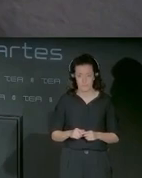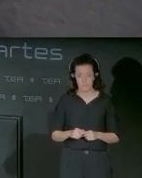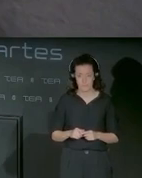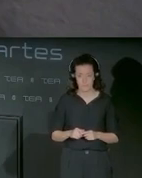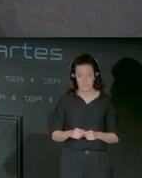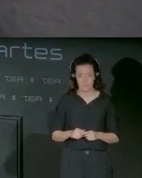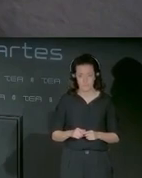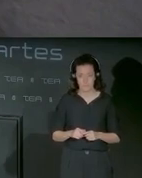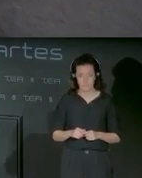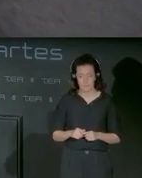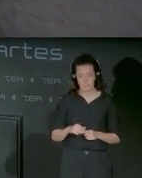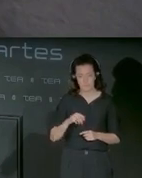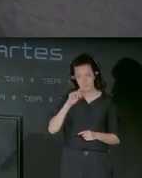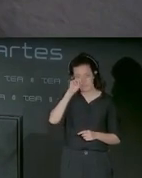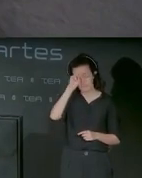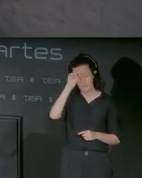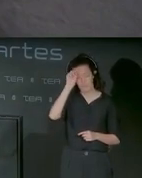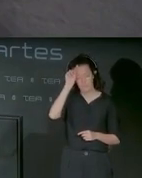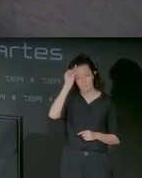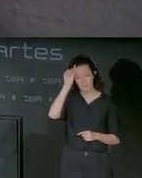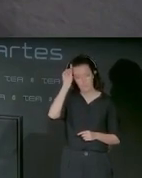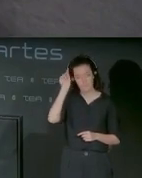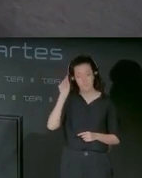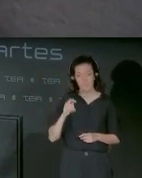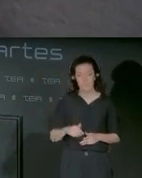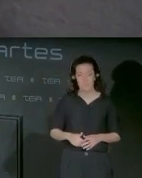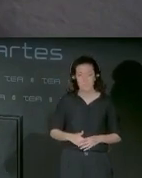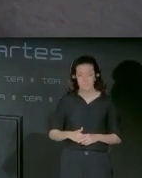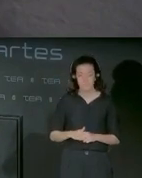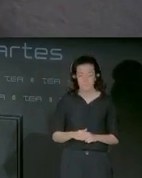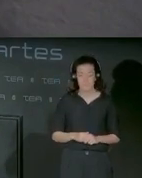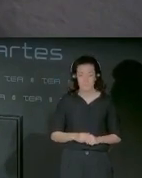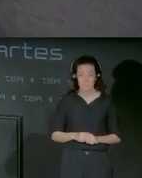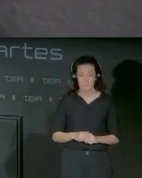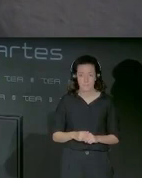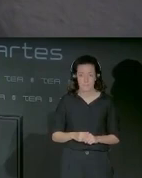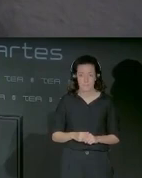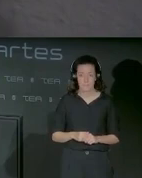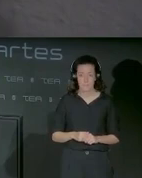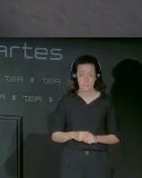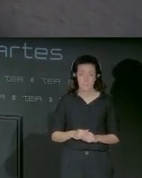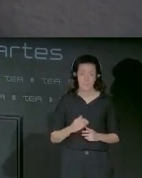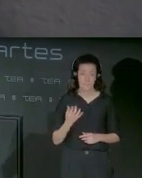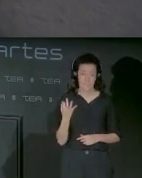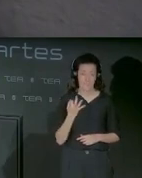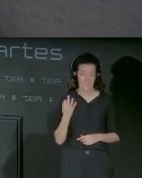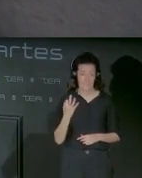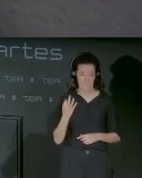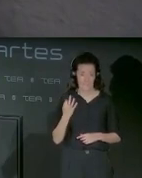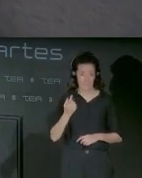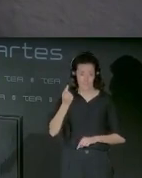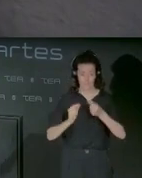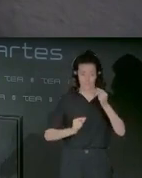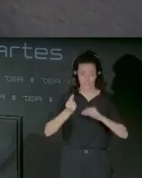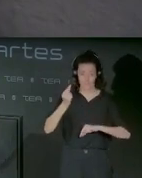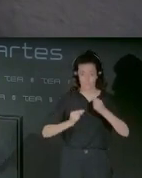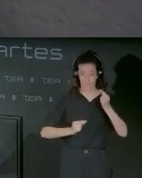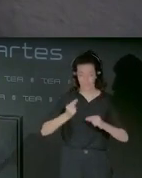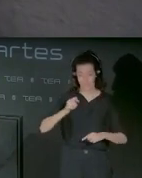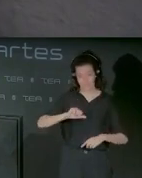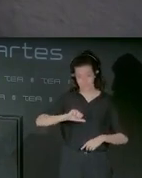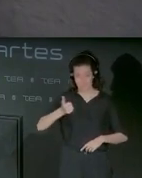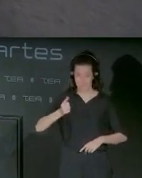Unfortunately, now they are out again and they are out for the next year as well. We're hoping to get more money, but there's a lot of demand